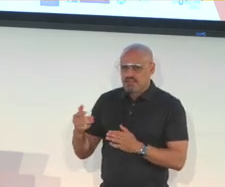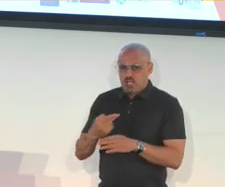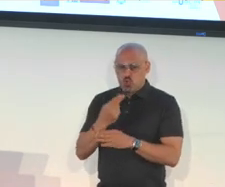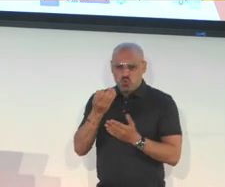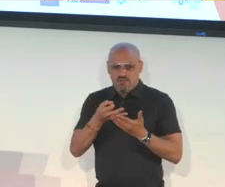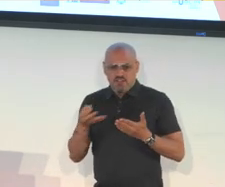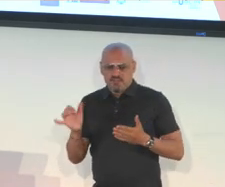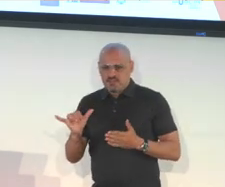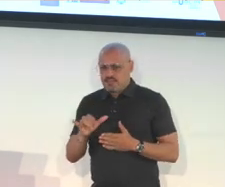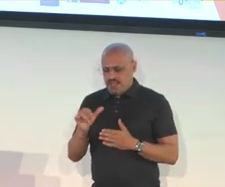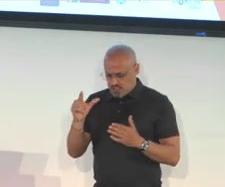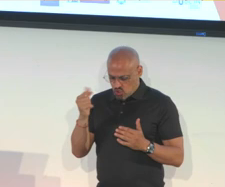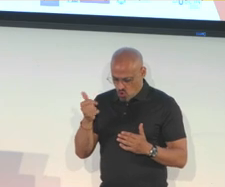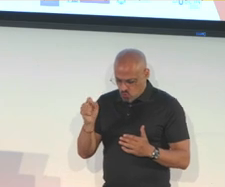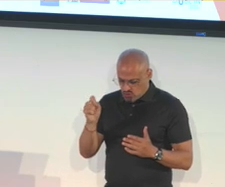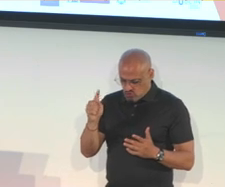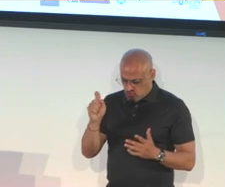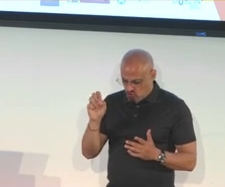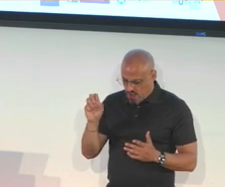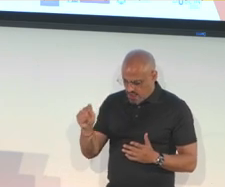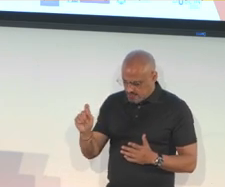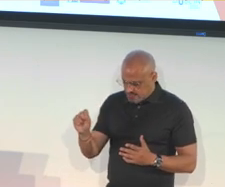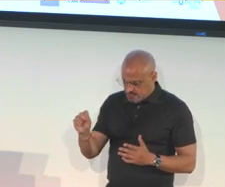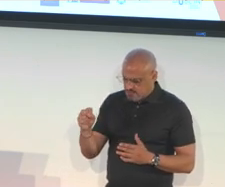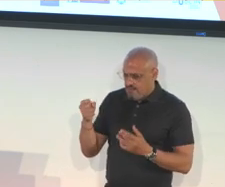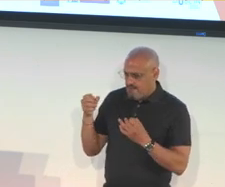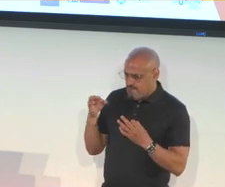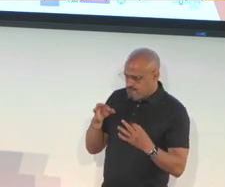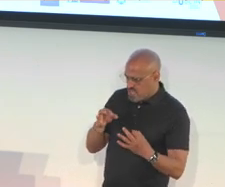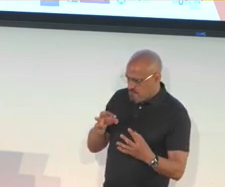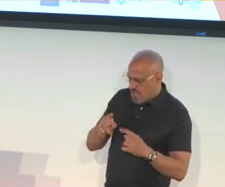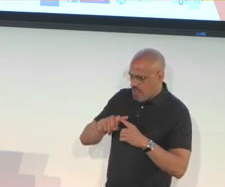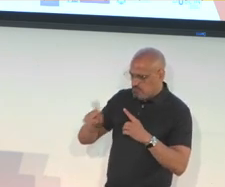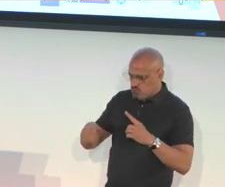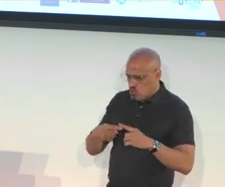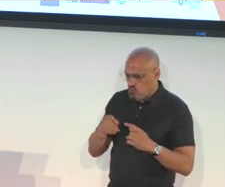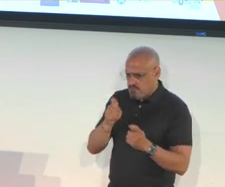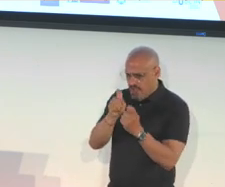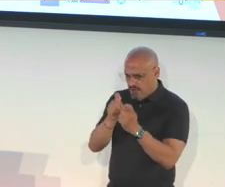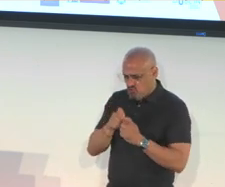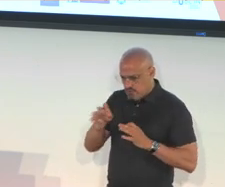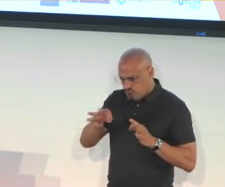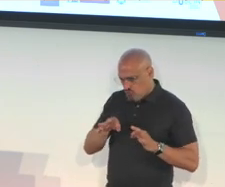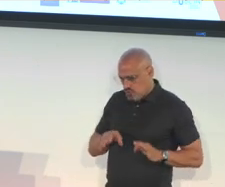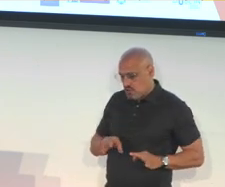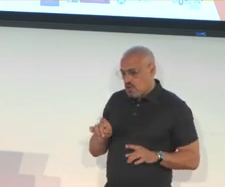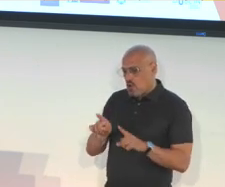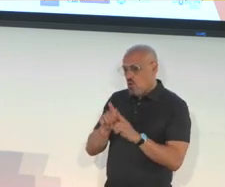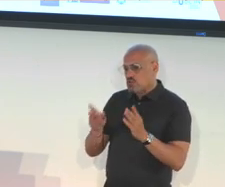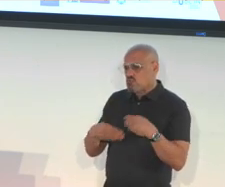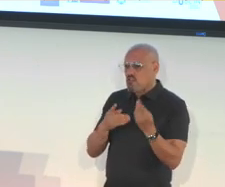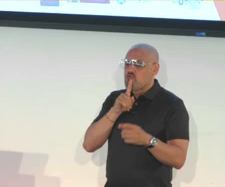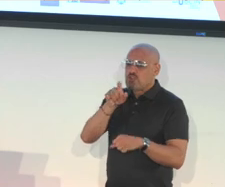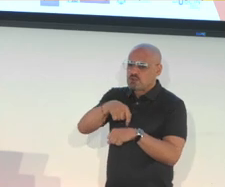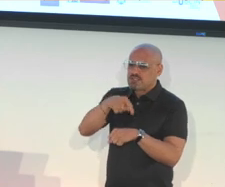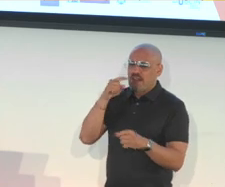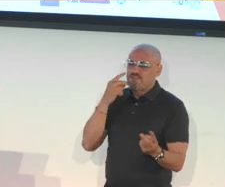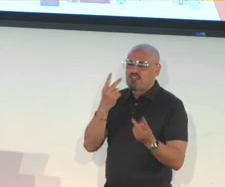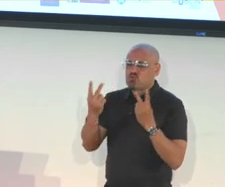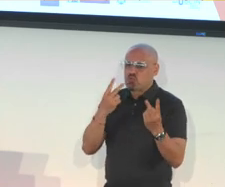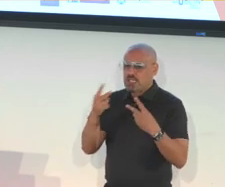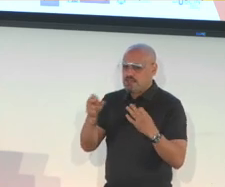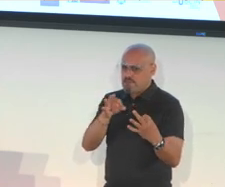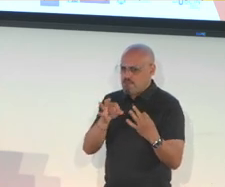features such as ghost tracks, in-situ feedbacks, and anchored instructions, and they also provide real-time visualization and